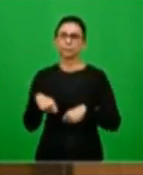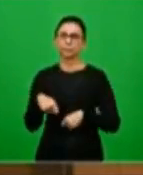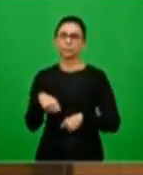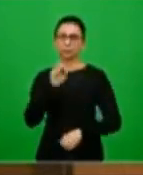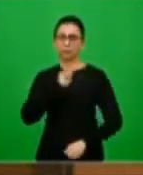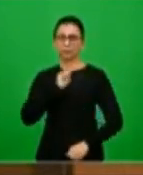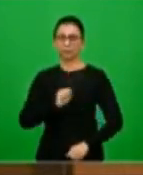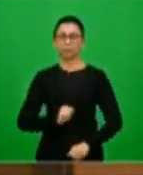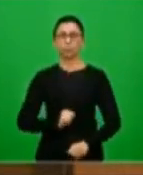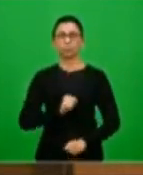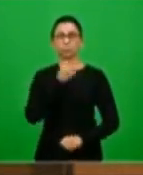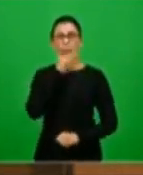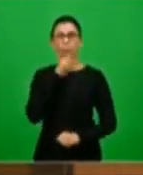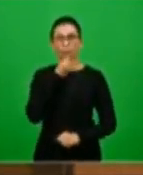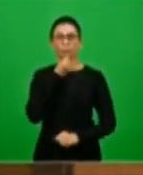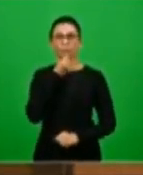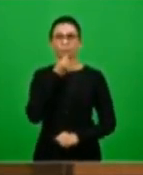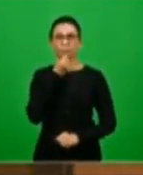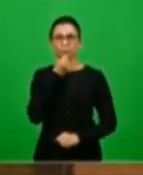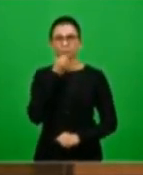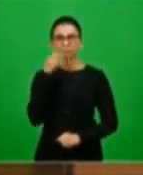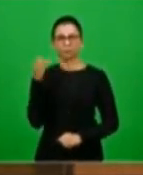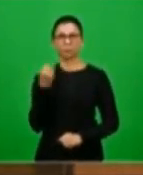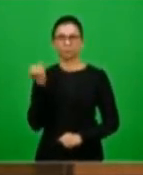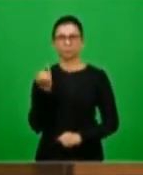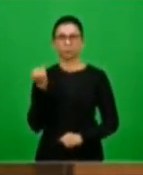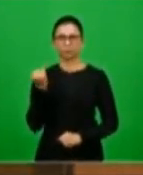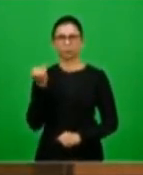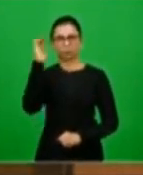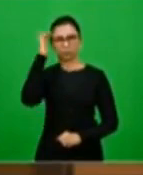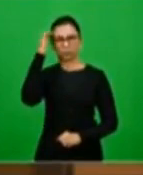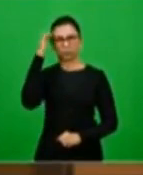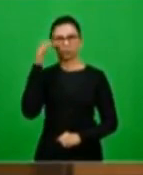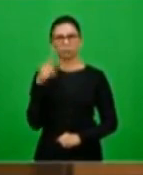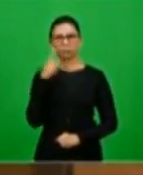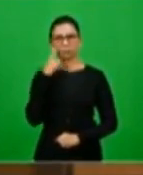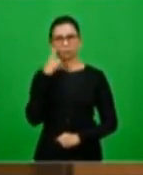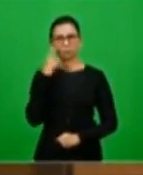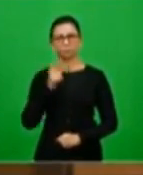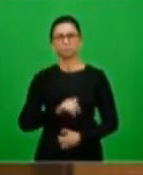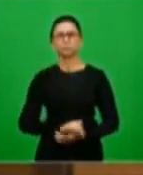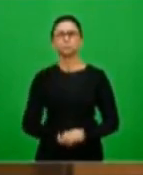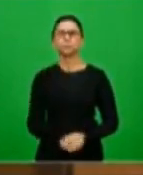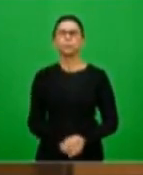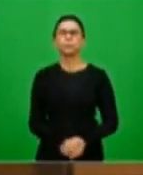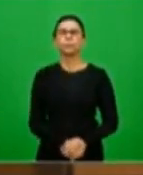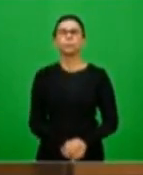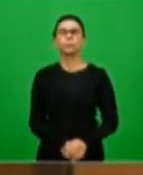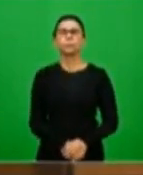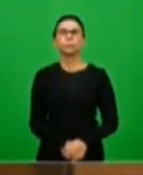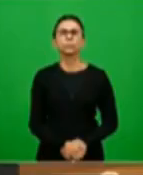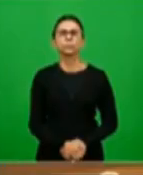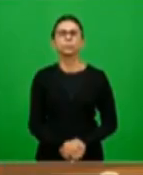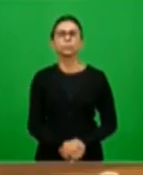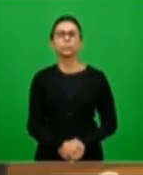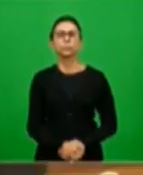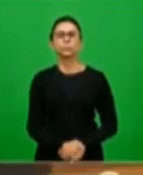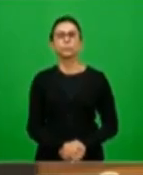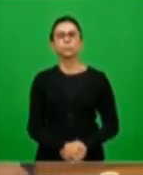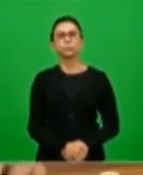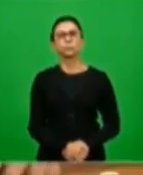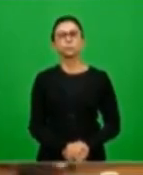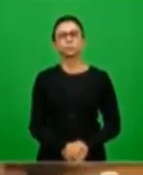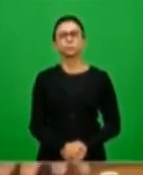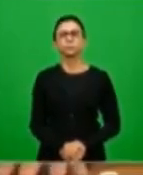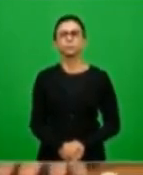who did this mediation. So, but we need to understand something that is important for us. Sit with me. So let's go to the next slide.